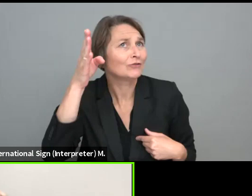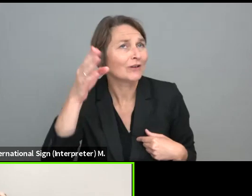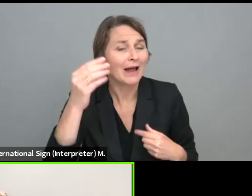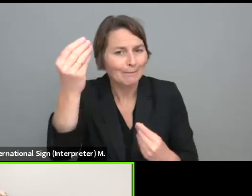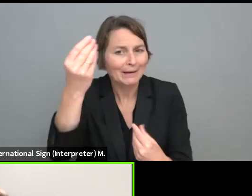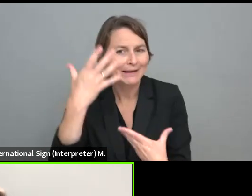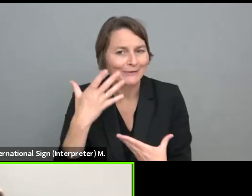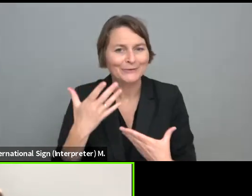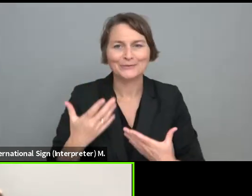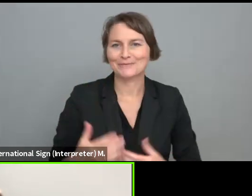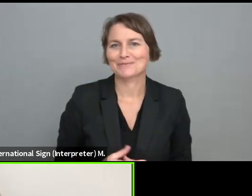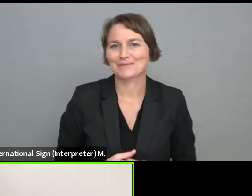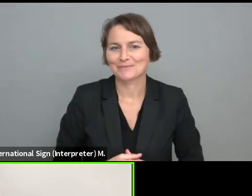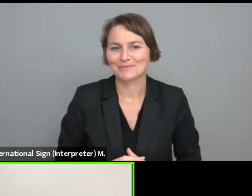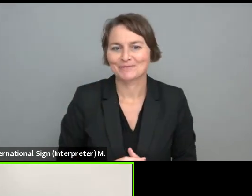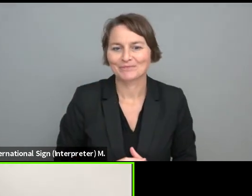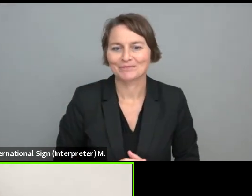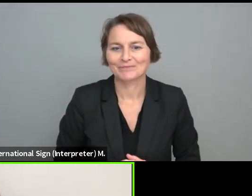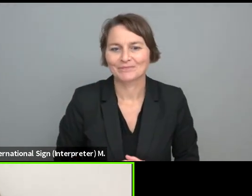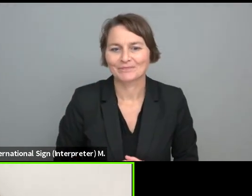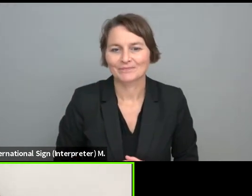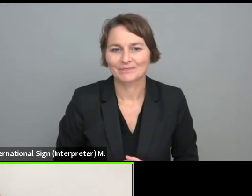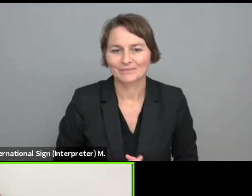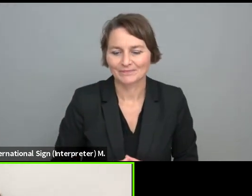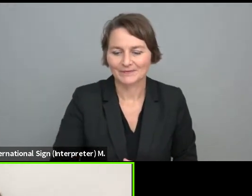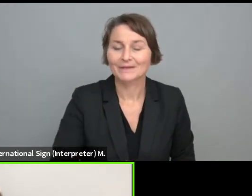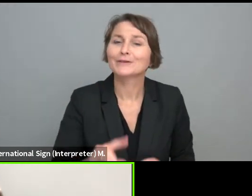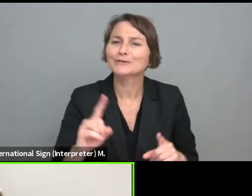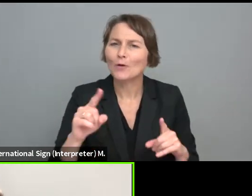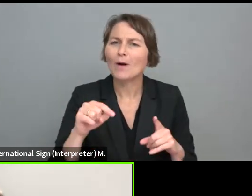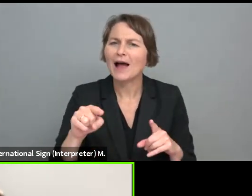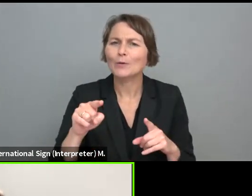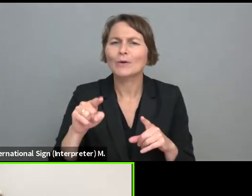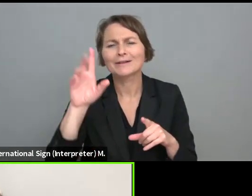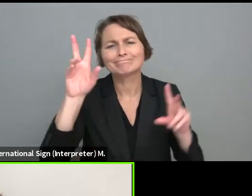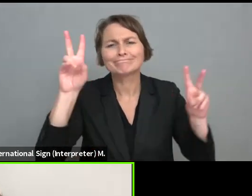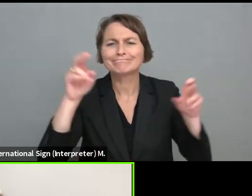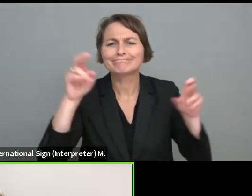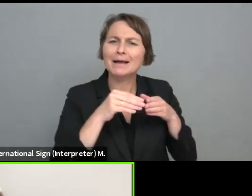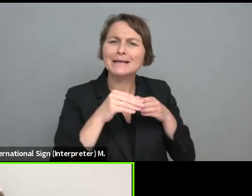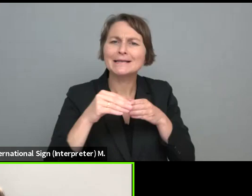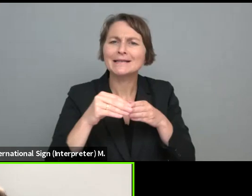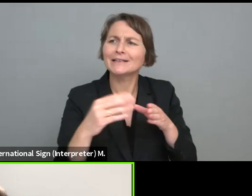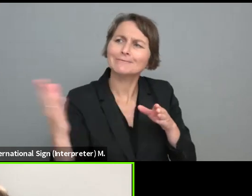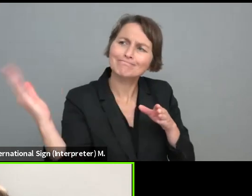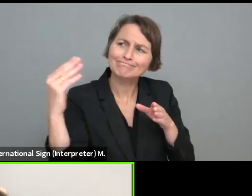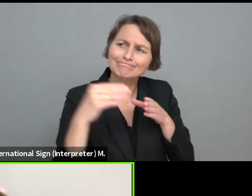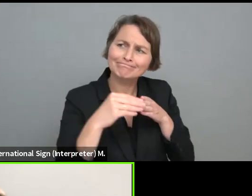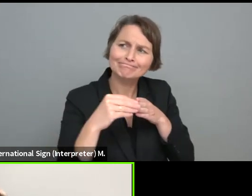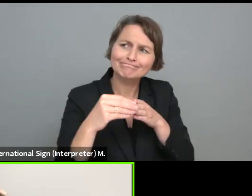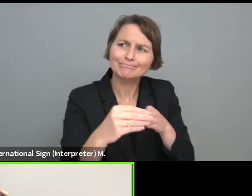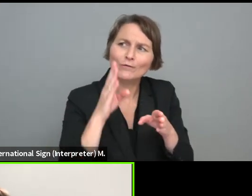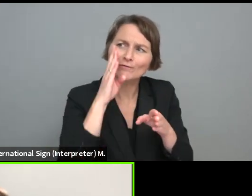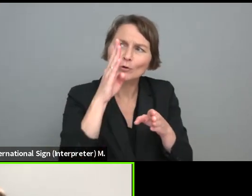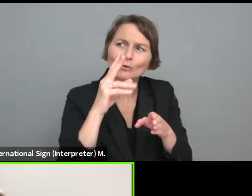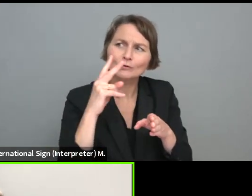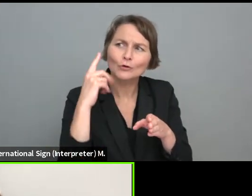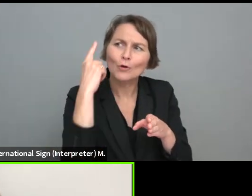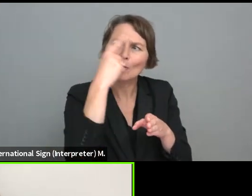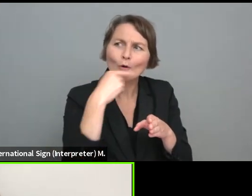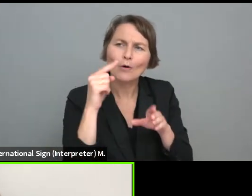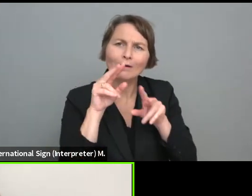my own life. Let me lead you into the future. So sort of offering people a path forward as well, I think, is really